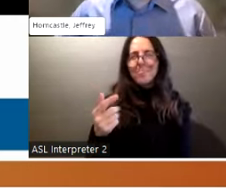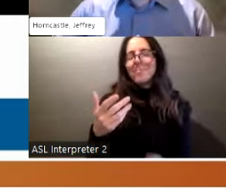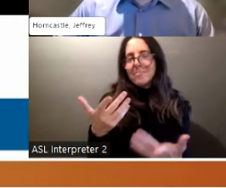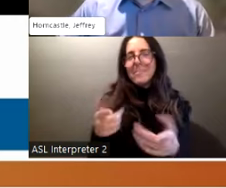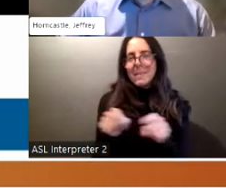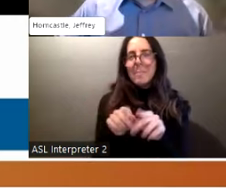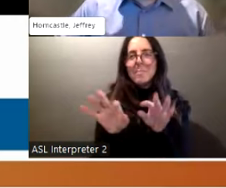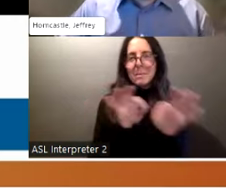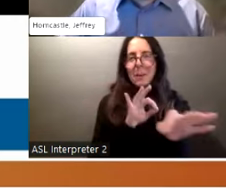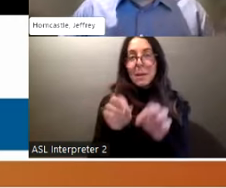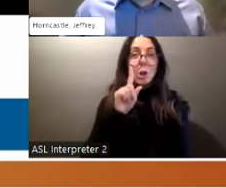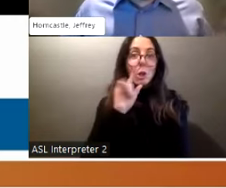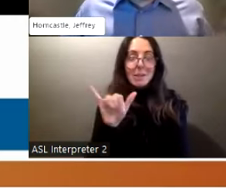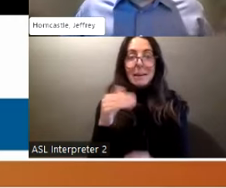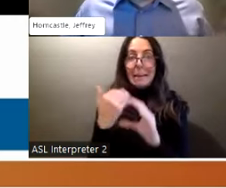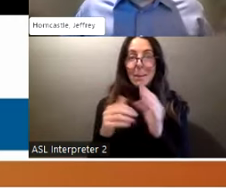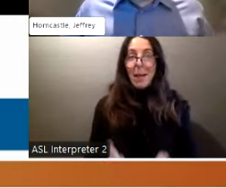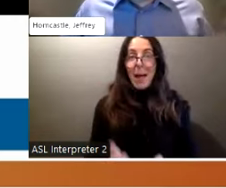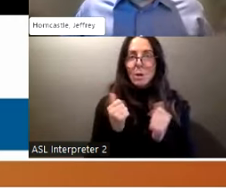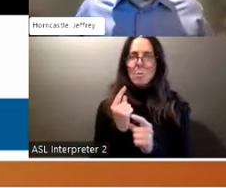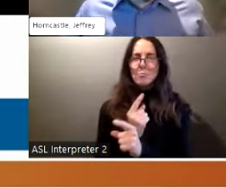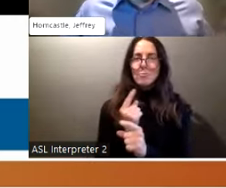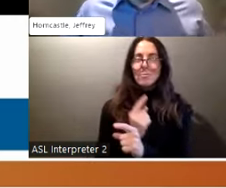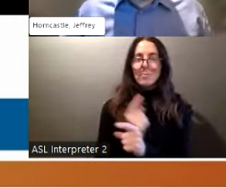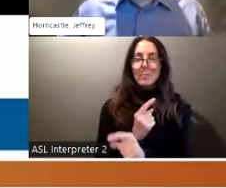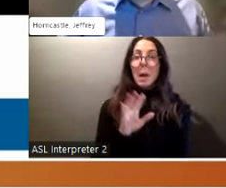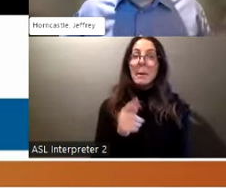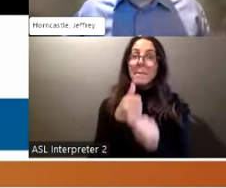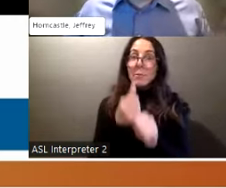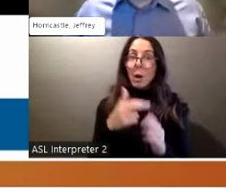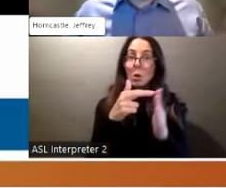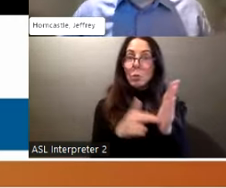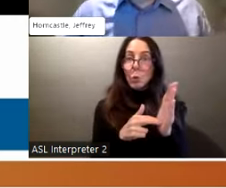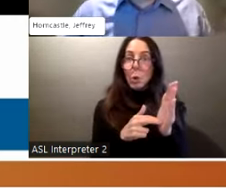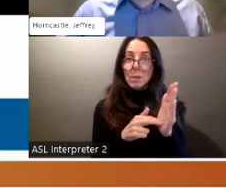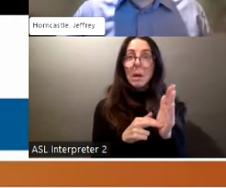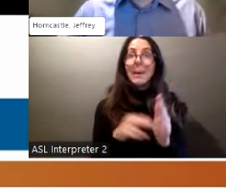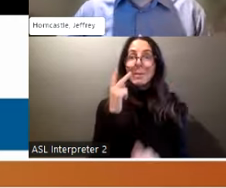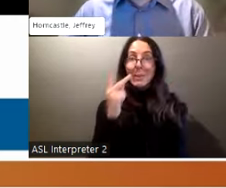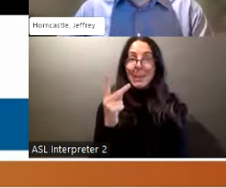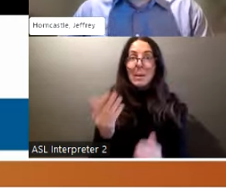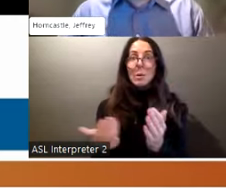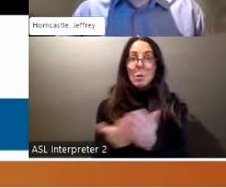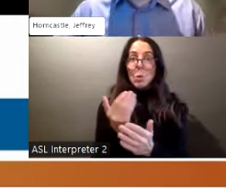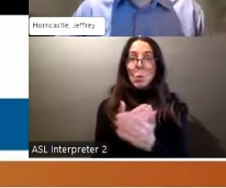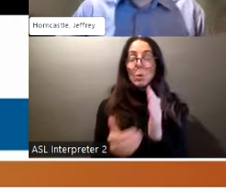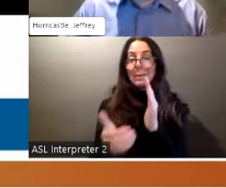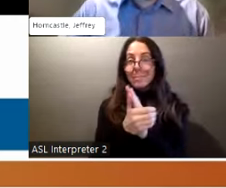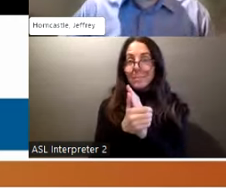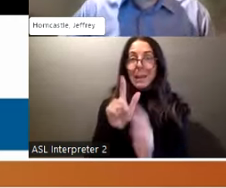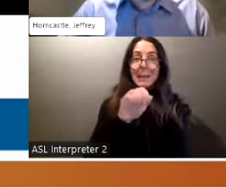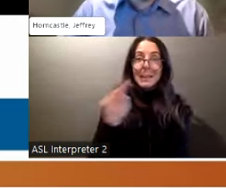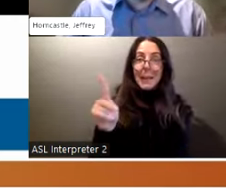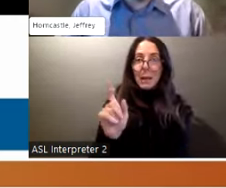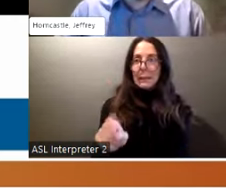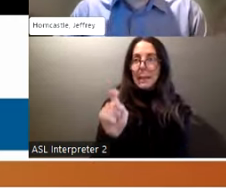legitimate. Just if you always stick by the rule of never clicking on links or downloading attachments from unsolicited